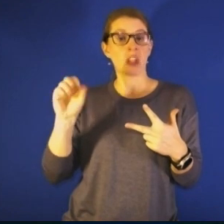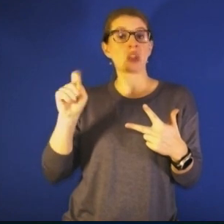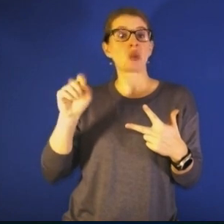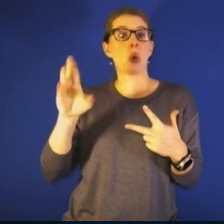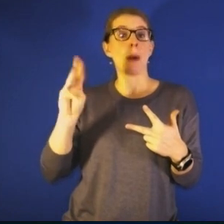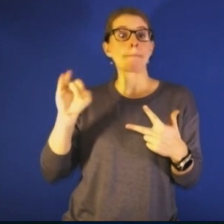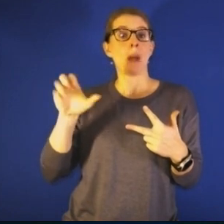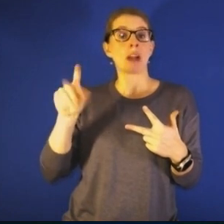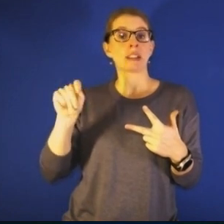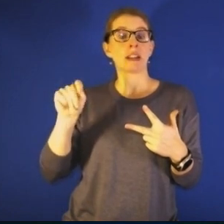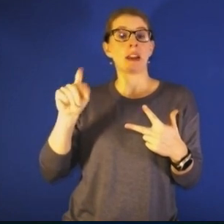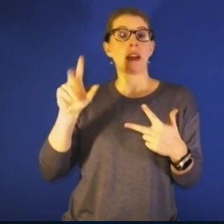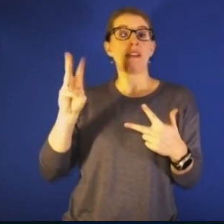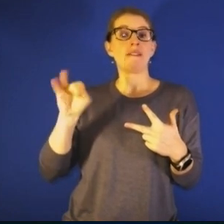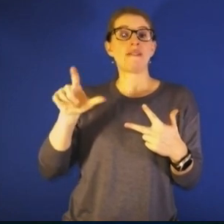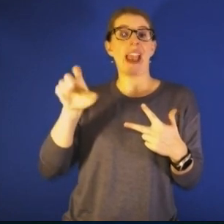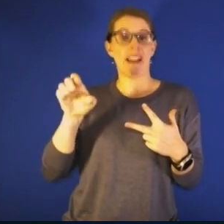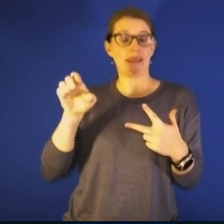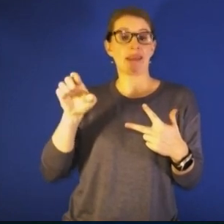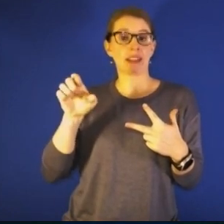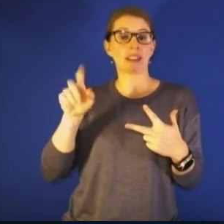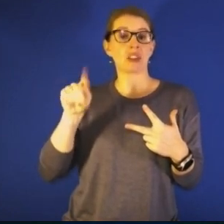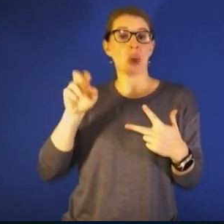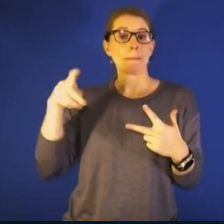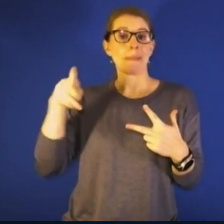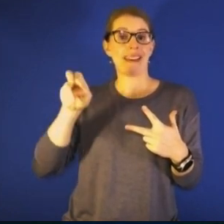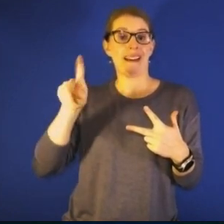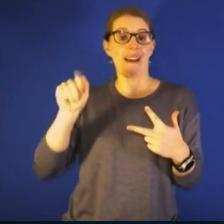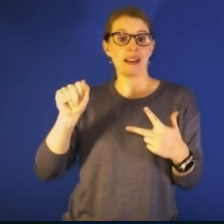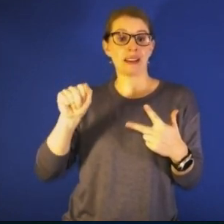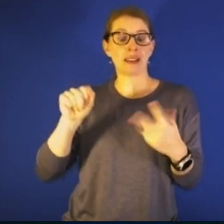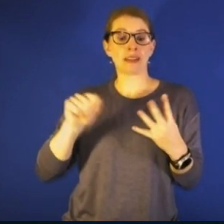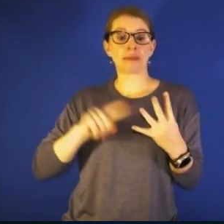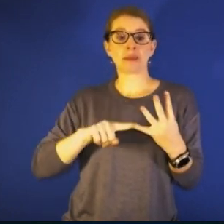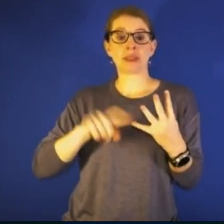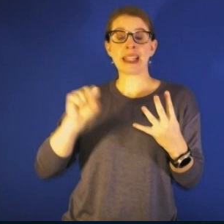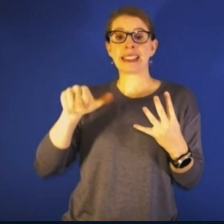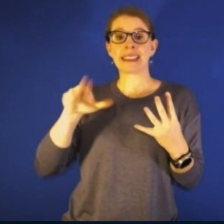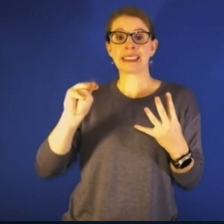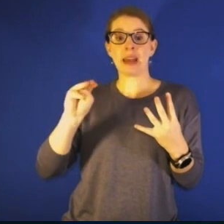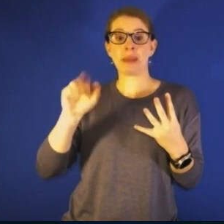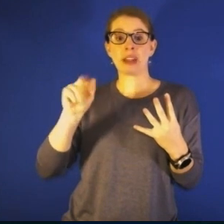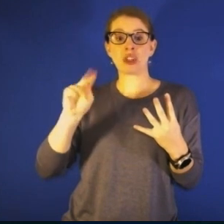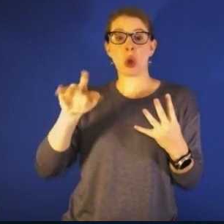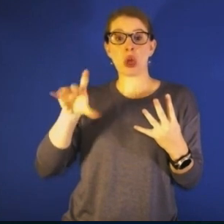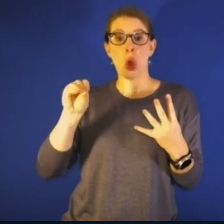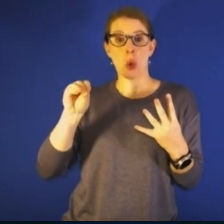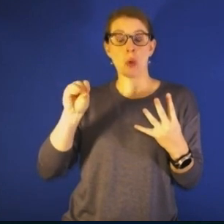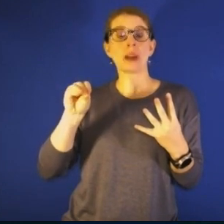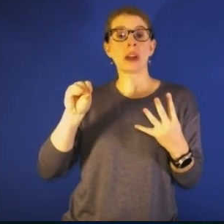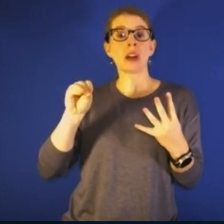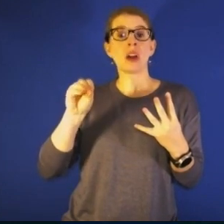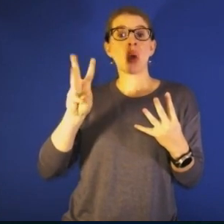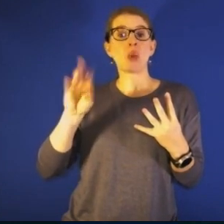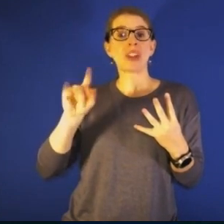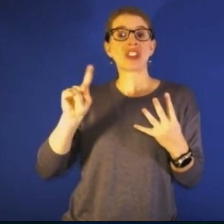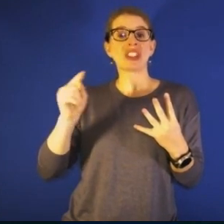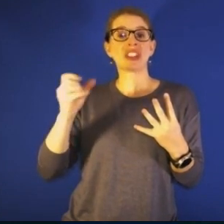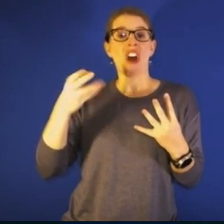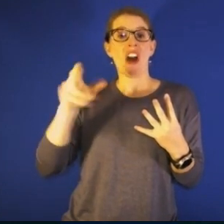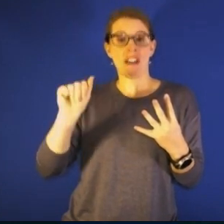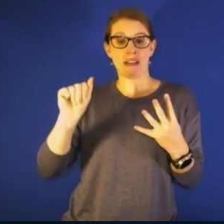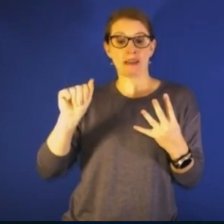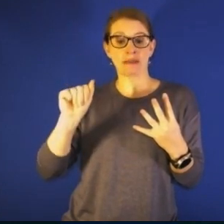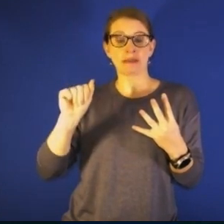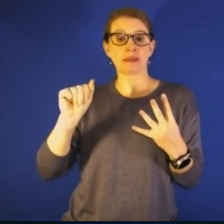Topeka. Also, Dr. Sam Antonios, Chief Medical Officer, Ascension Via Christi Health in Wichita. And also Dr. Rob Freelove,